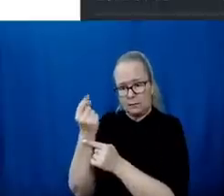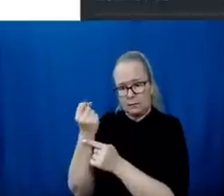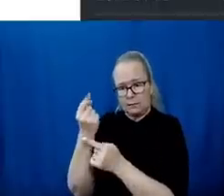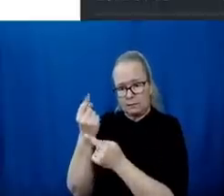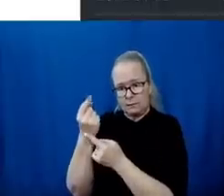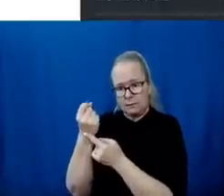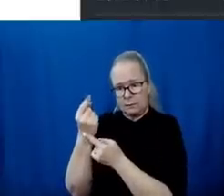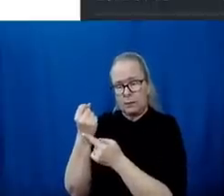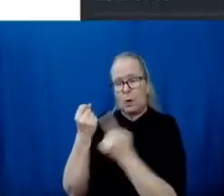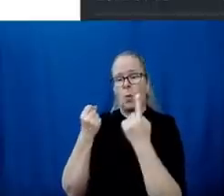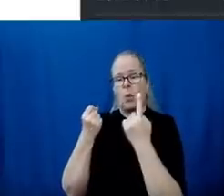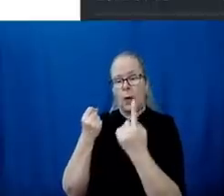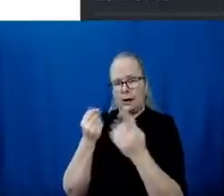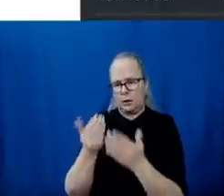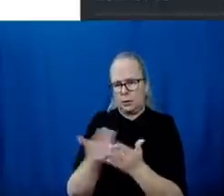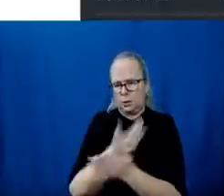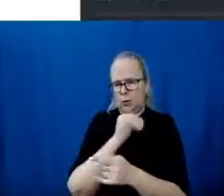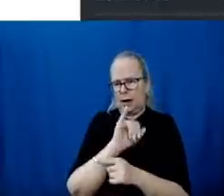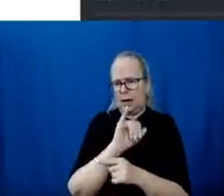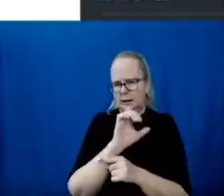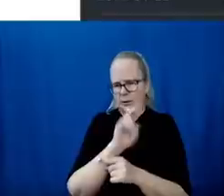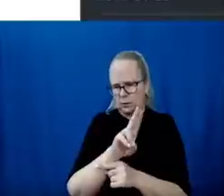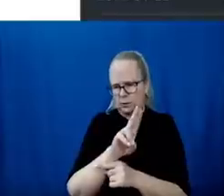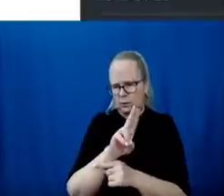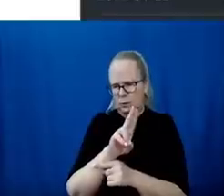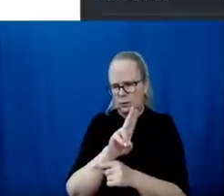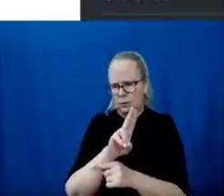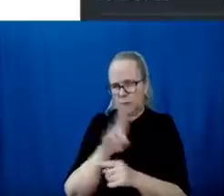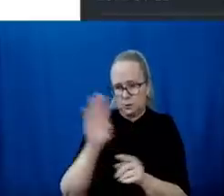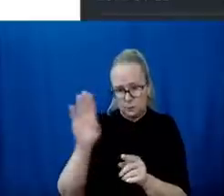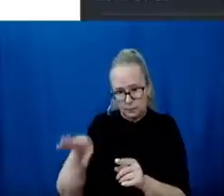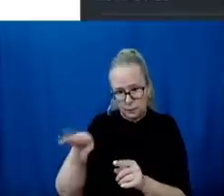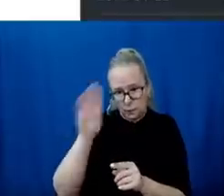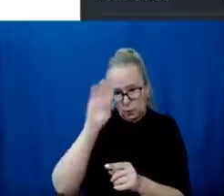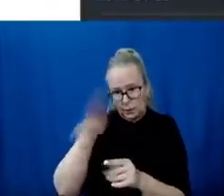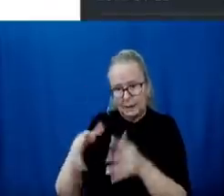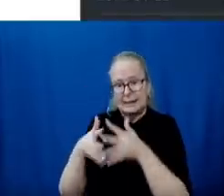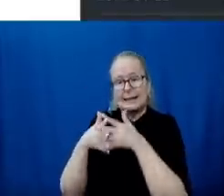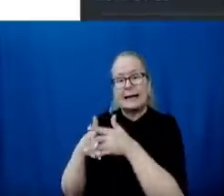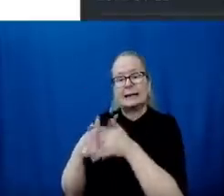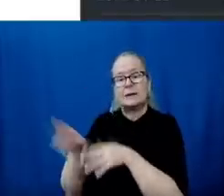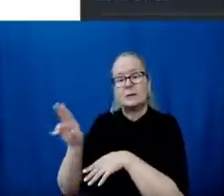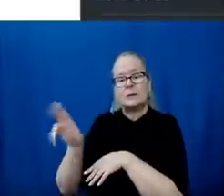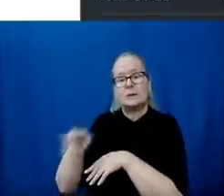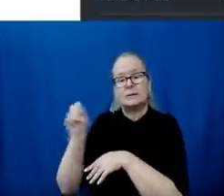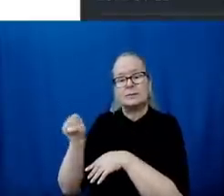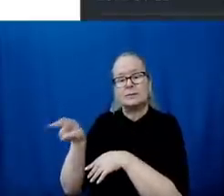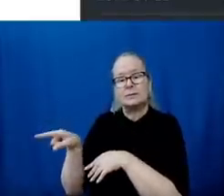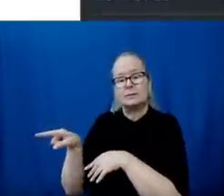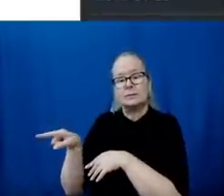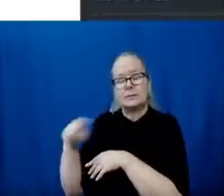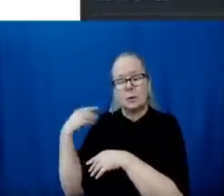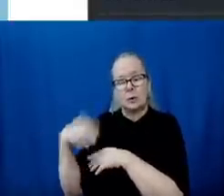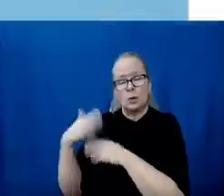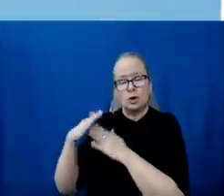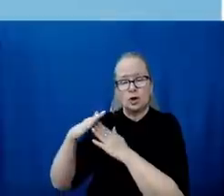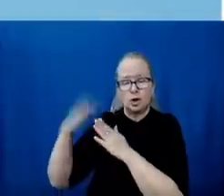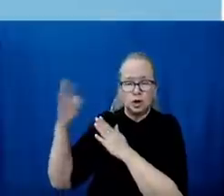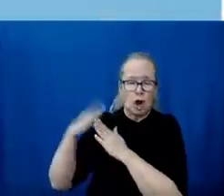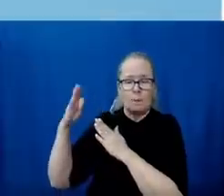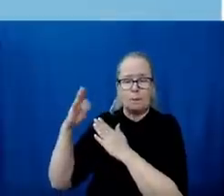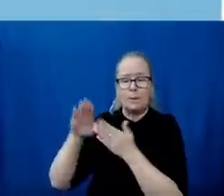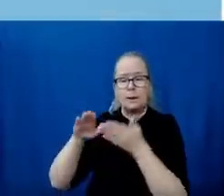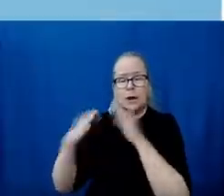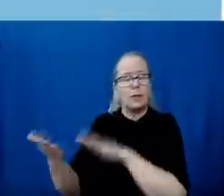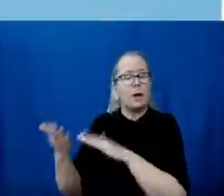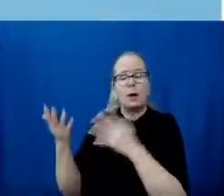11 new hospitalizations and one new ICU admission. And in the United States right now, COVID is the